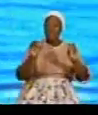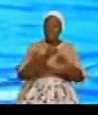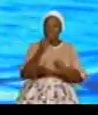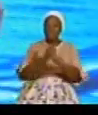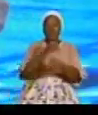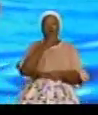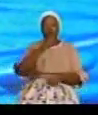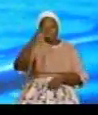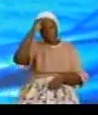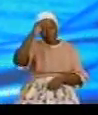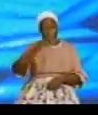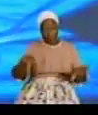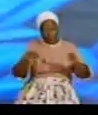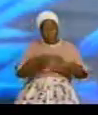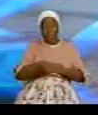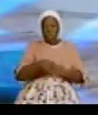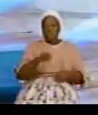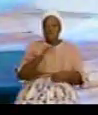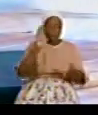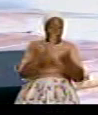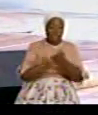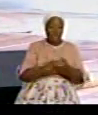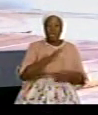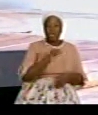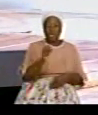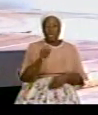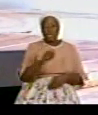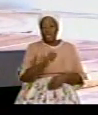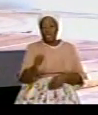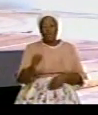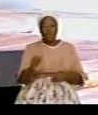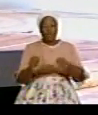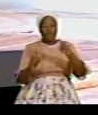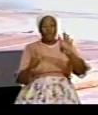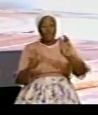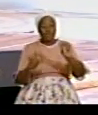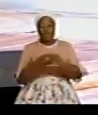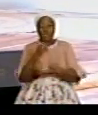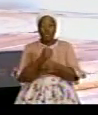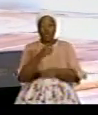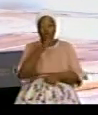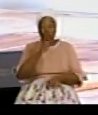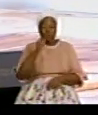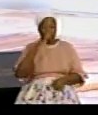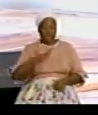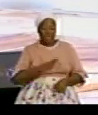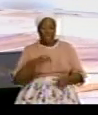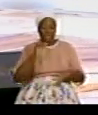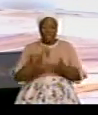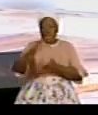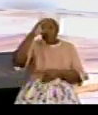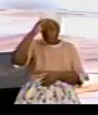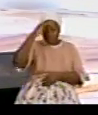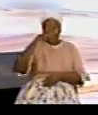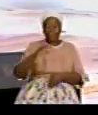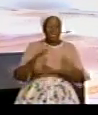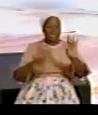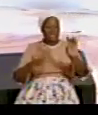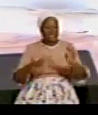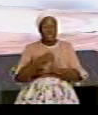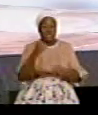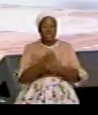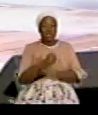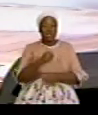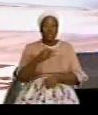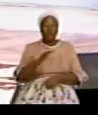man marries a 40-year-old lady, that man, 80 years of age, might